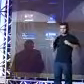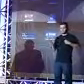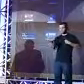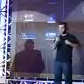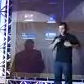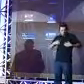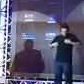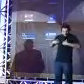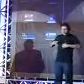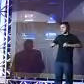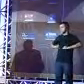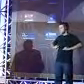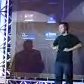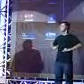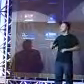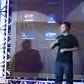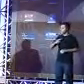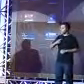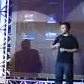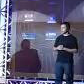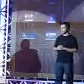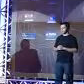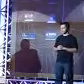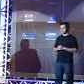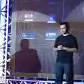keep men free from bondage.